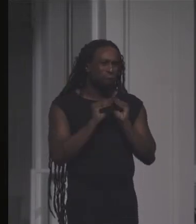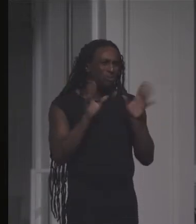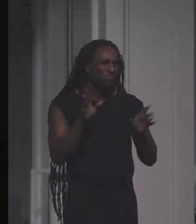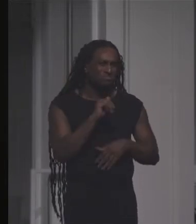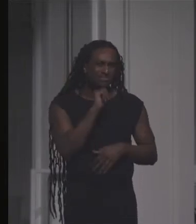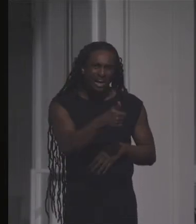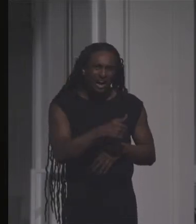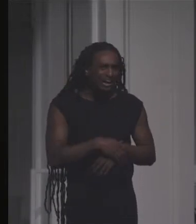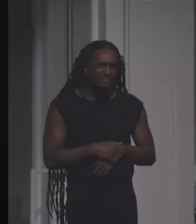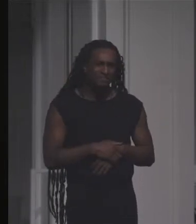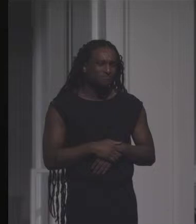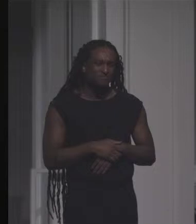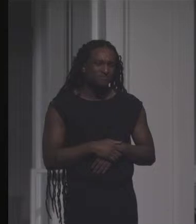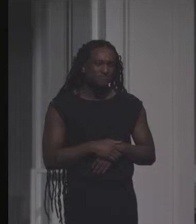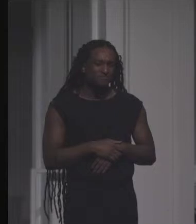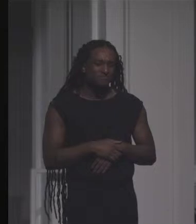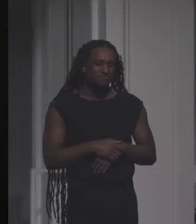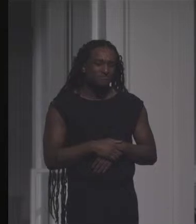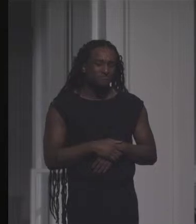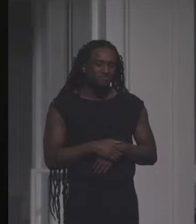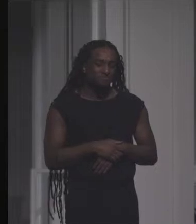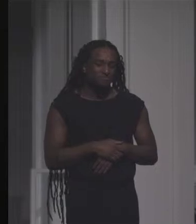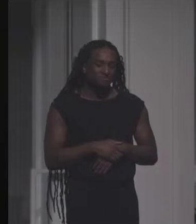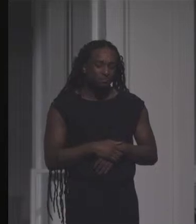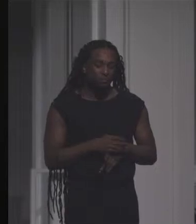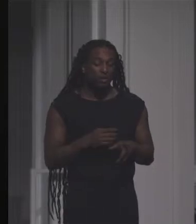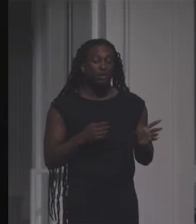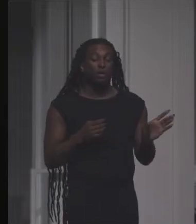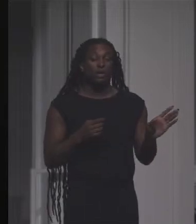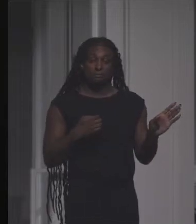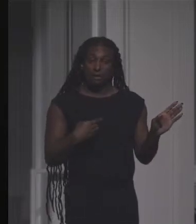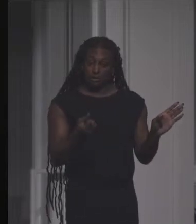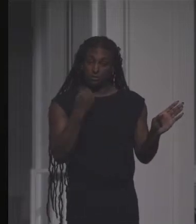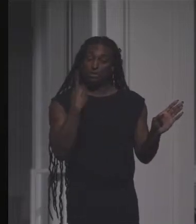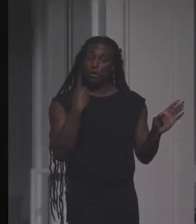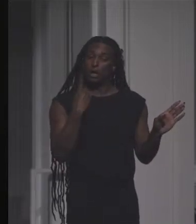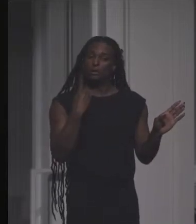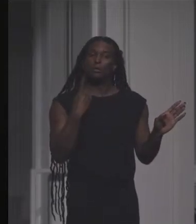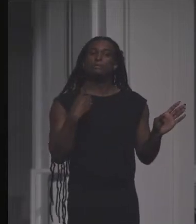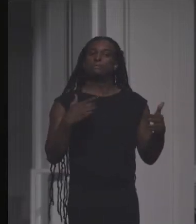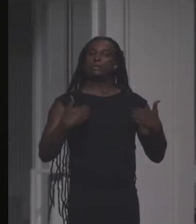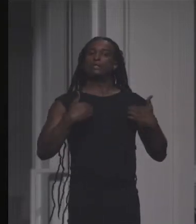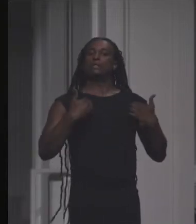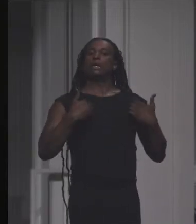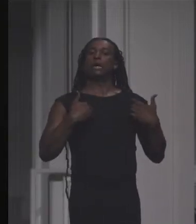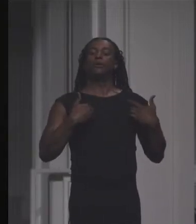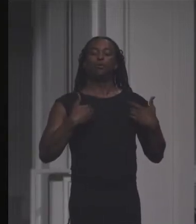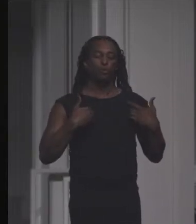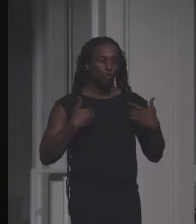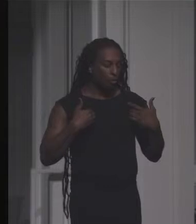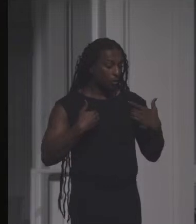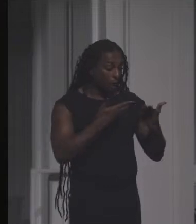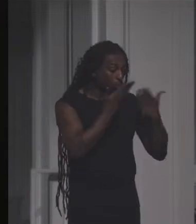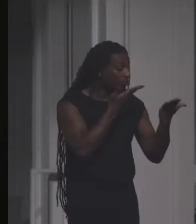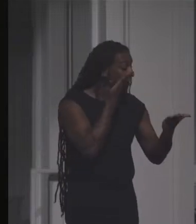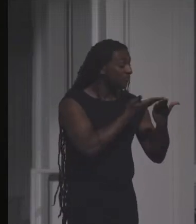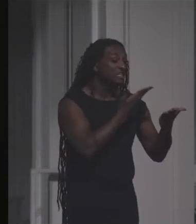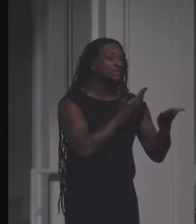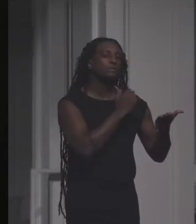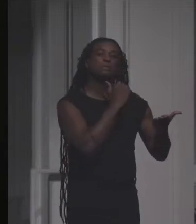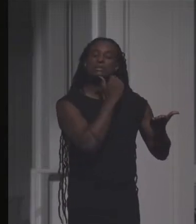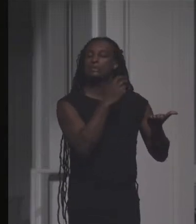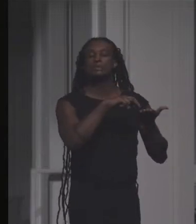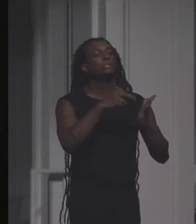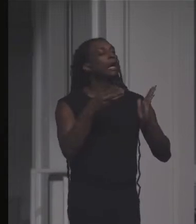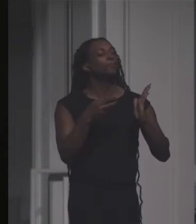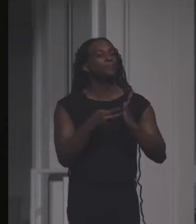not. So I understood from a really early age that absence of evidence is not evidence